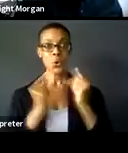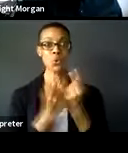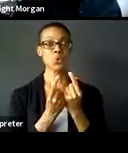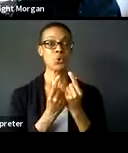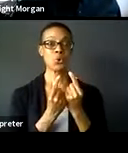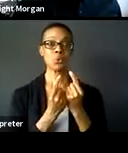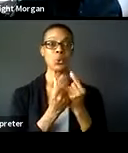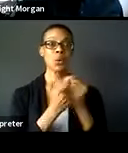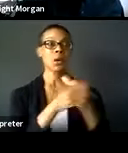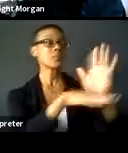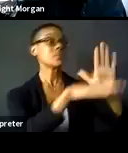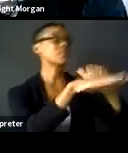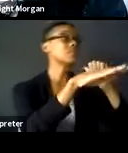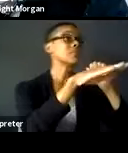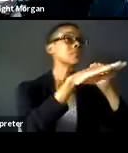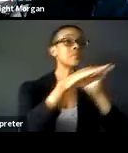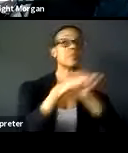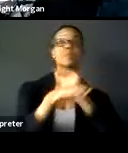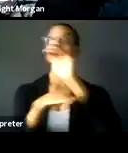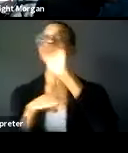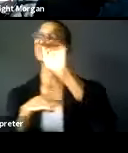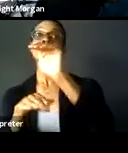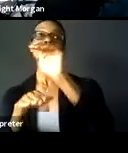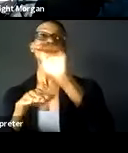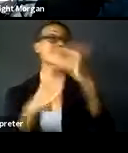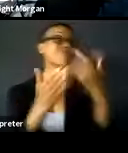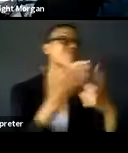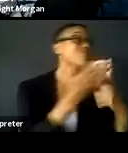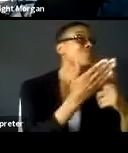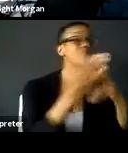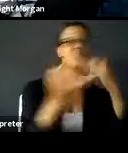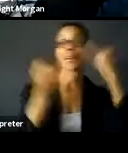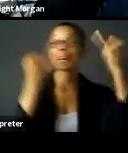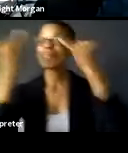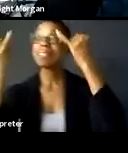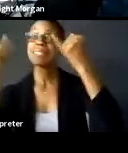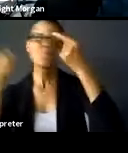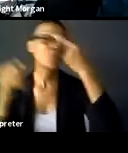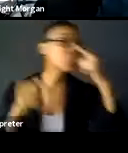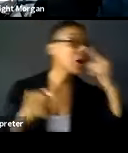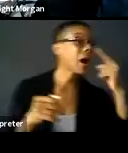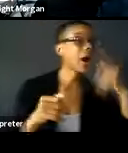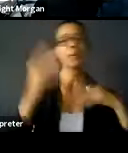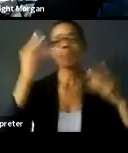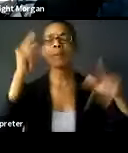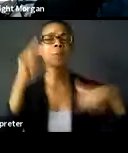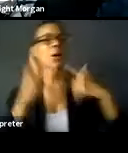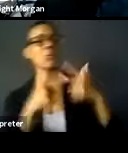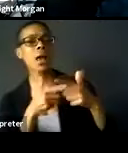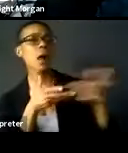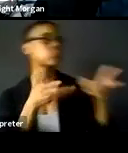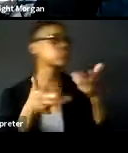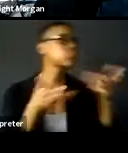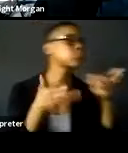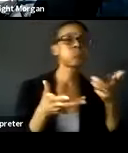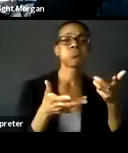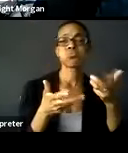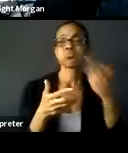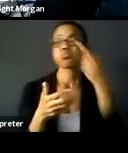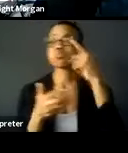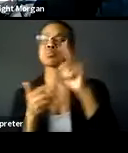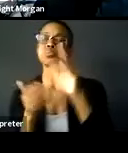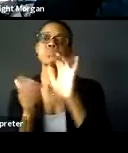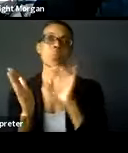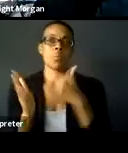on and bounce ideas and say, you know, I'm thinking about this, you know, how do I